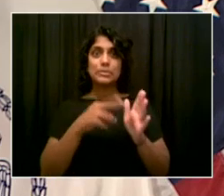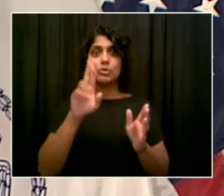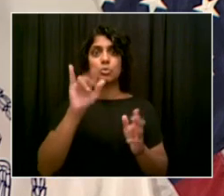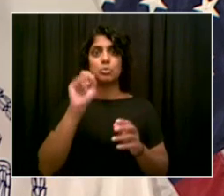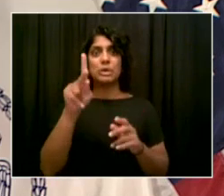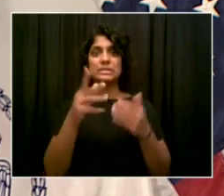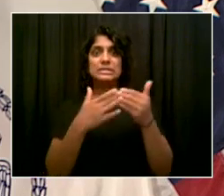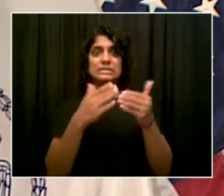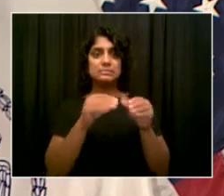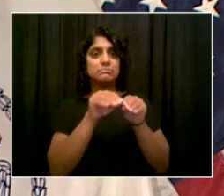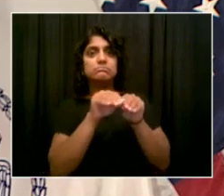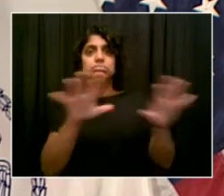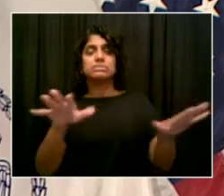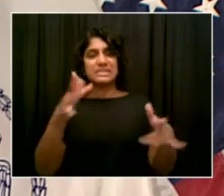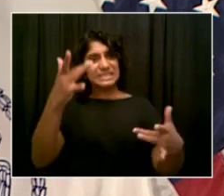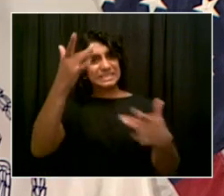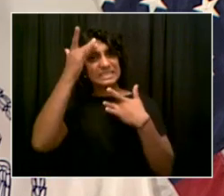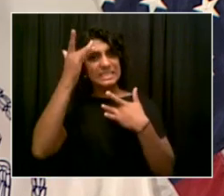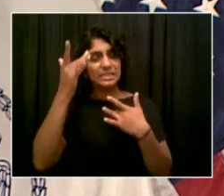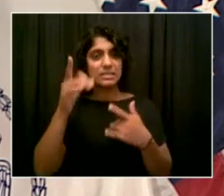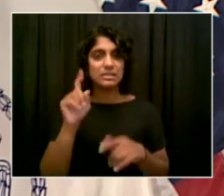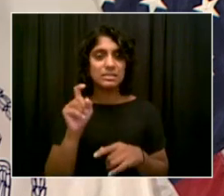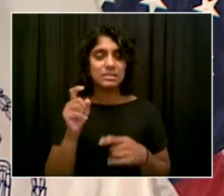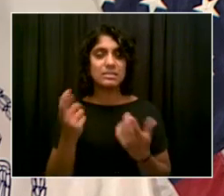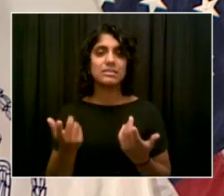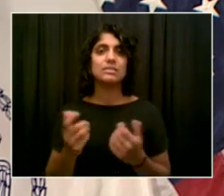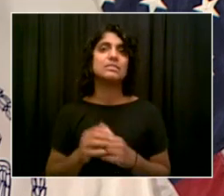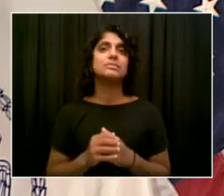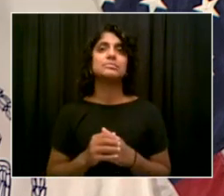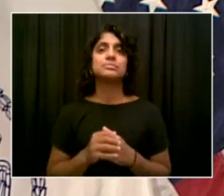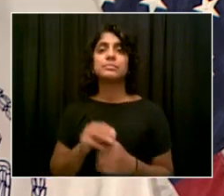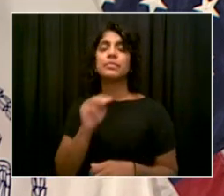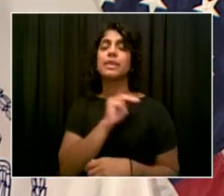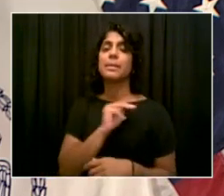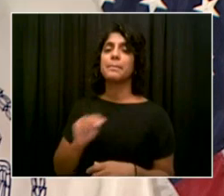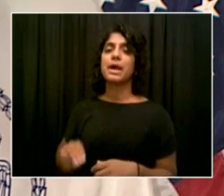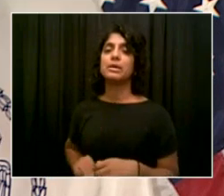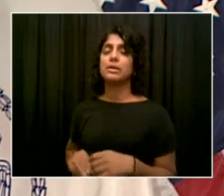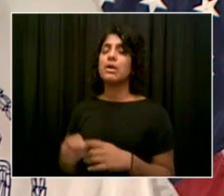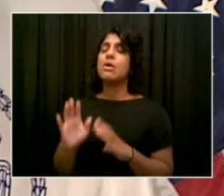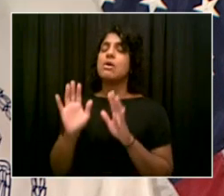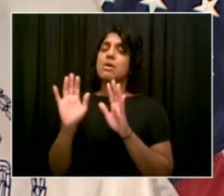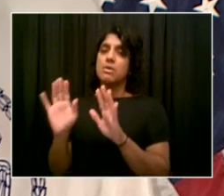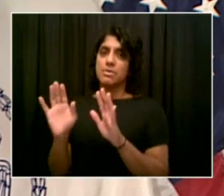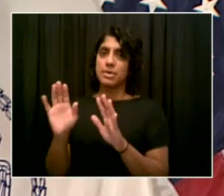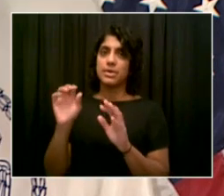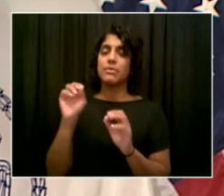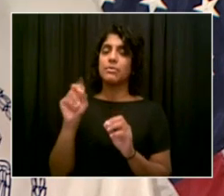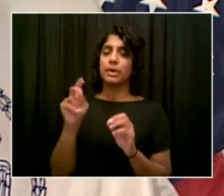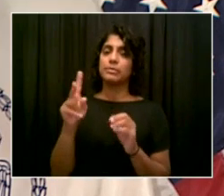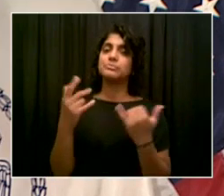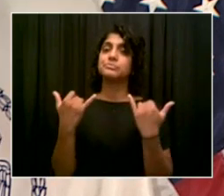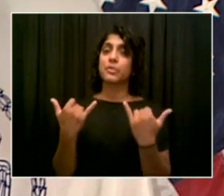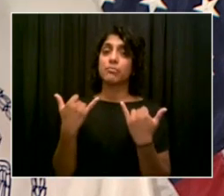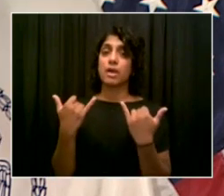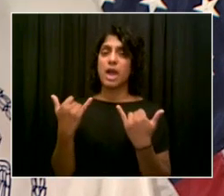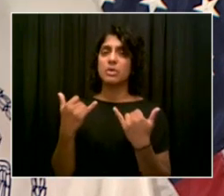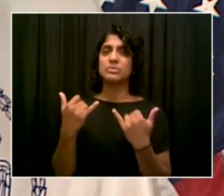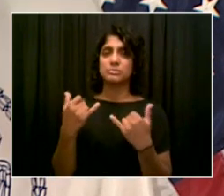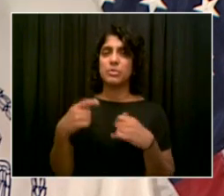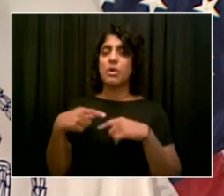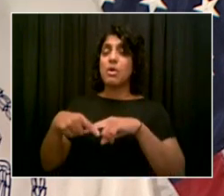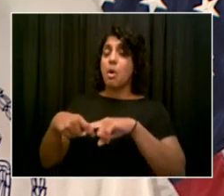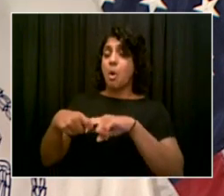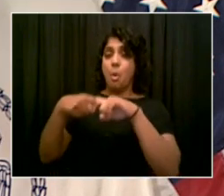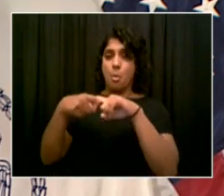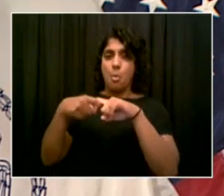Look, there's a temporary pause while we're waiting to get to tomorrow's procedure. Court procedure. But the bottom line is